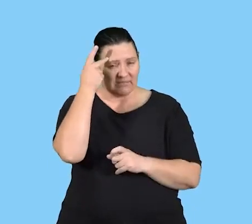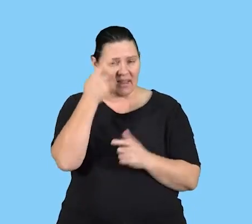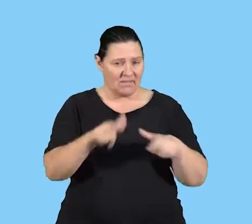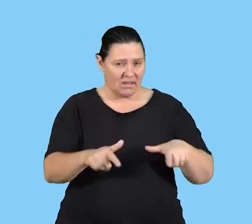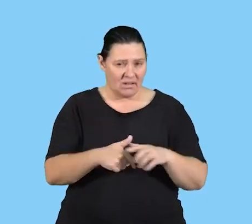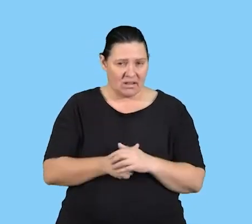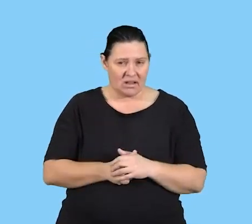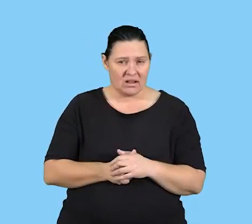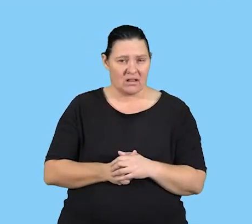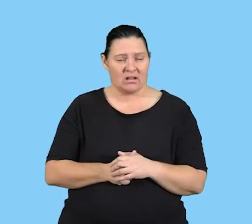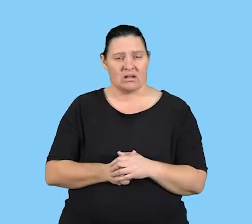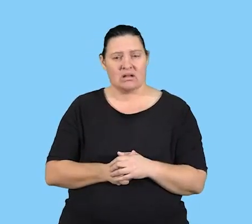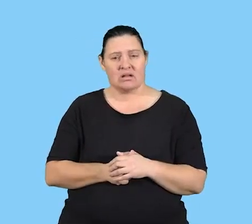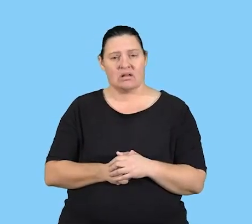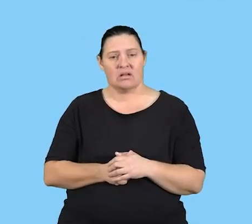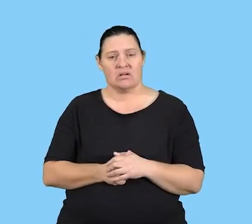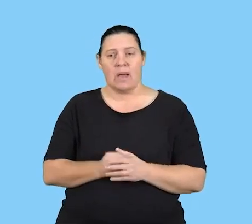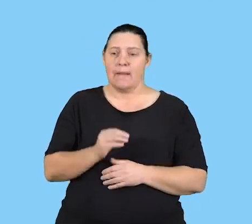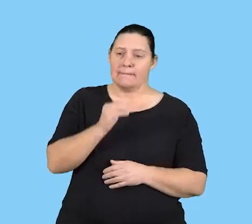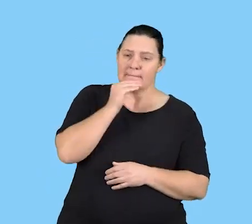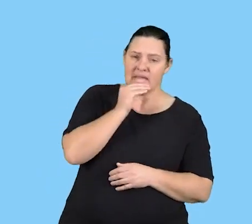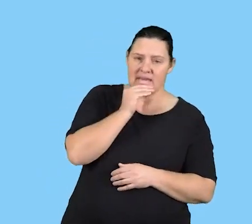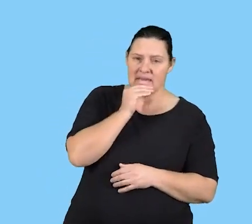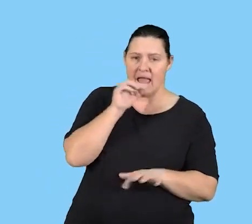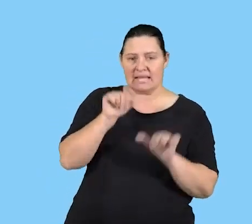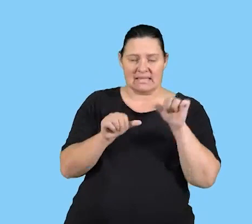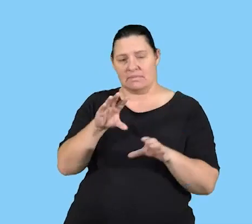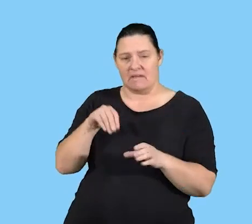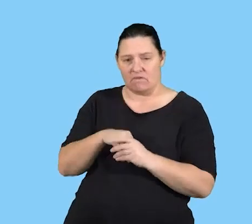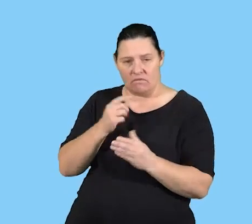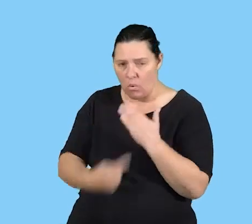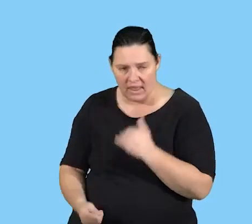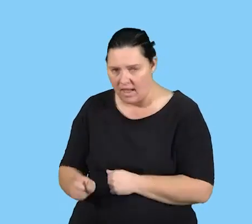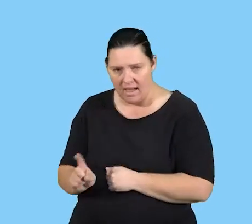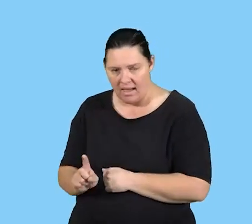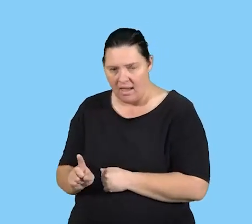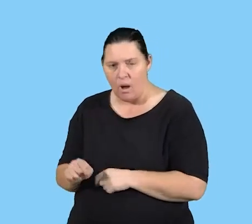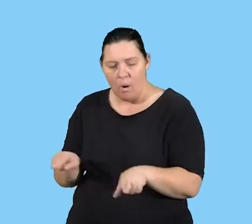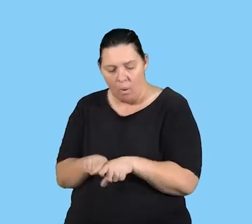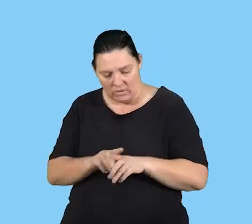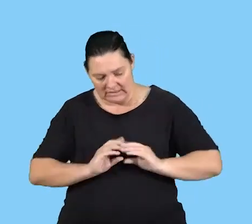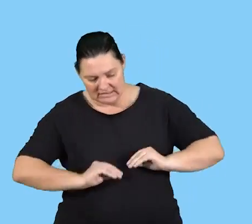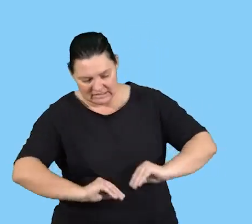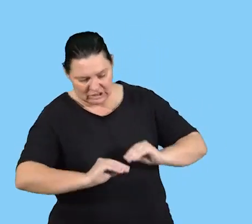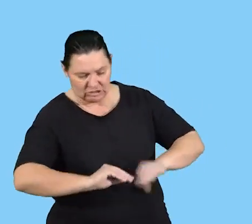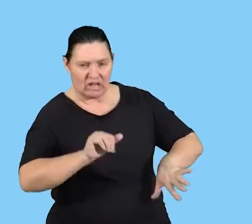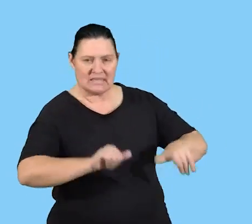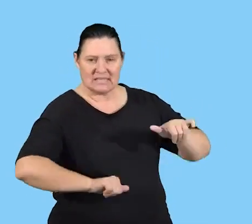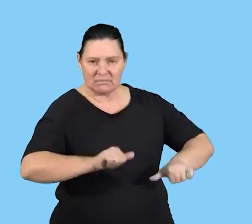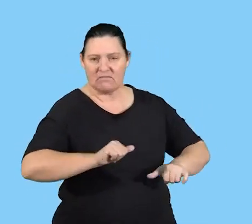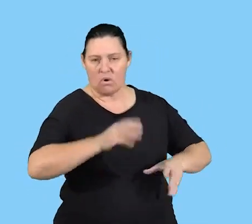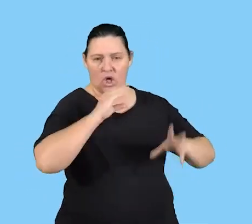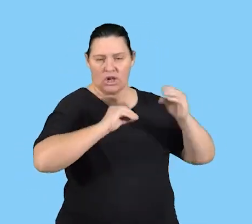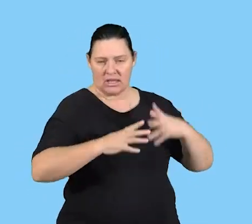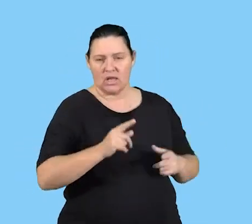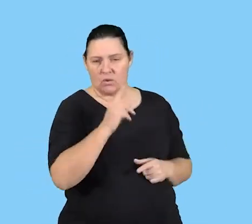levels are not meant to be in the assessment only. Even when teaching, during assessment for